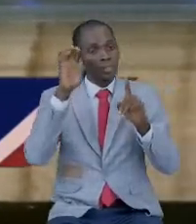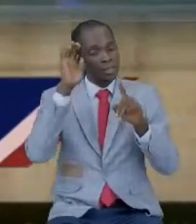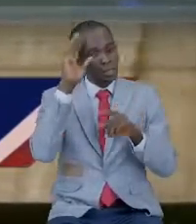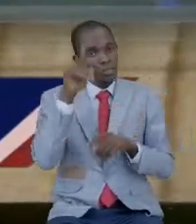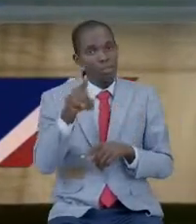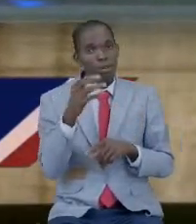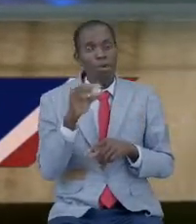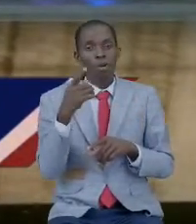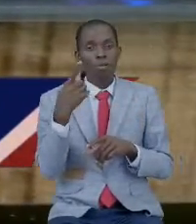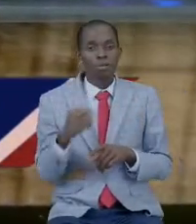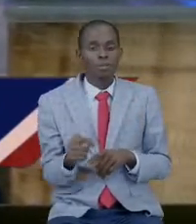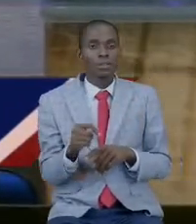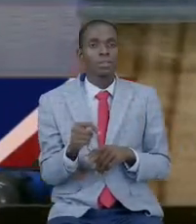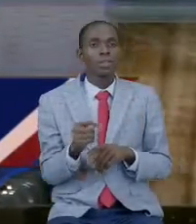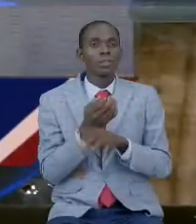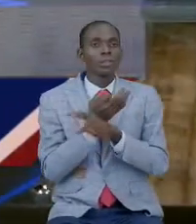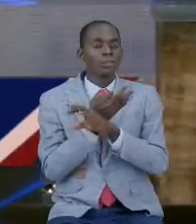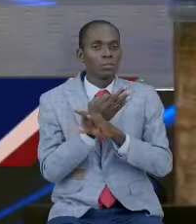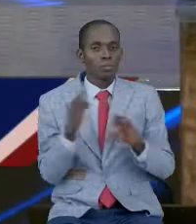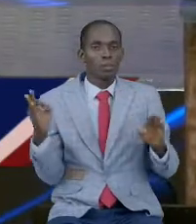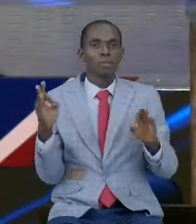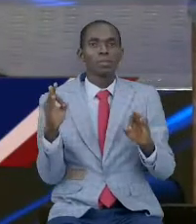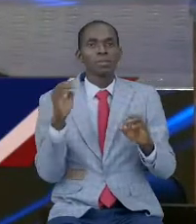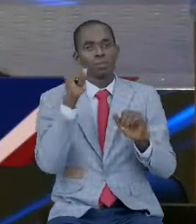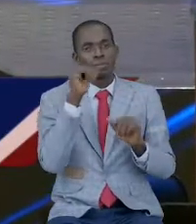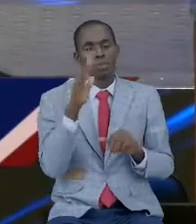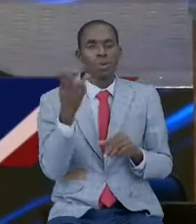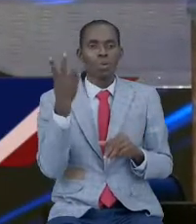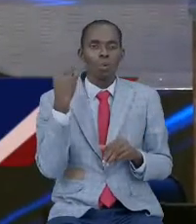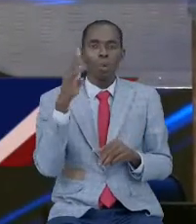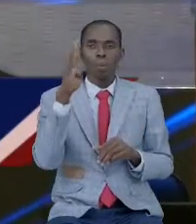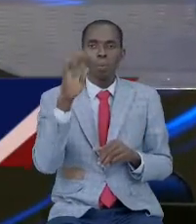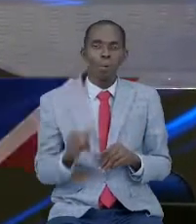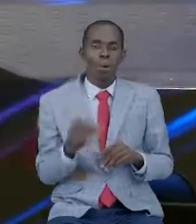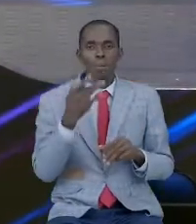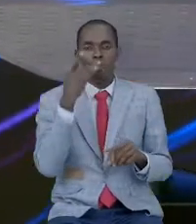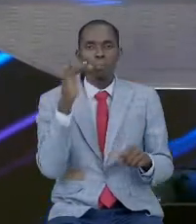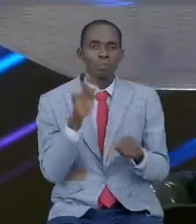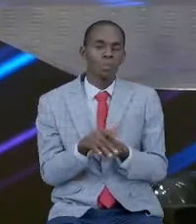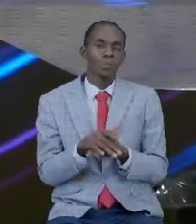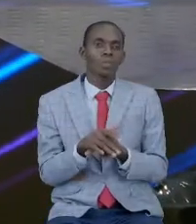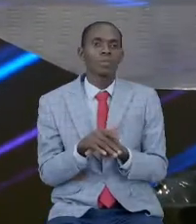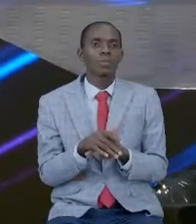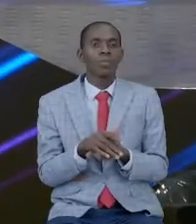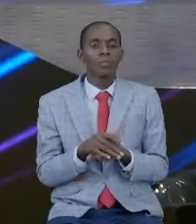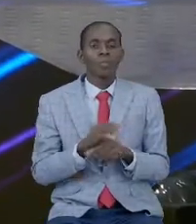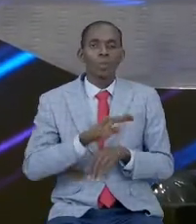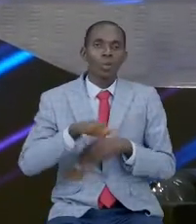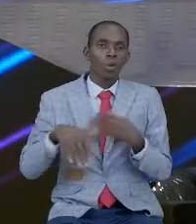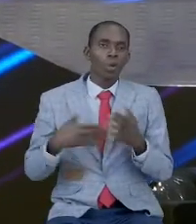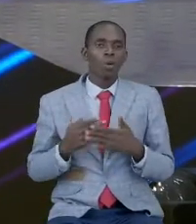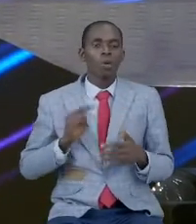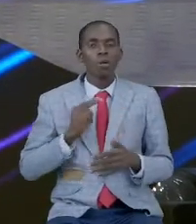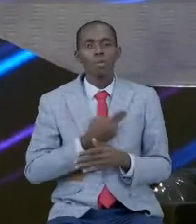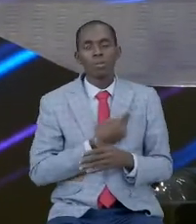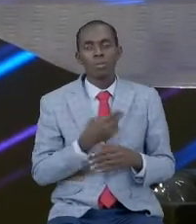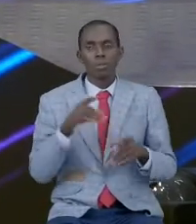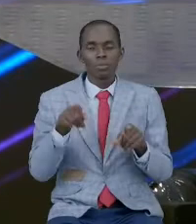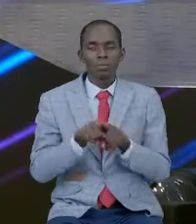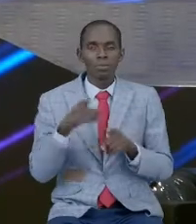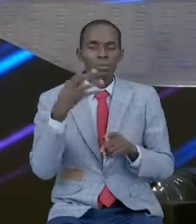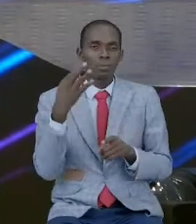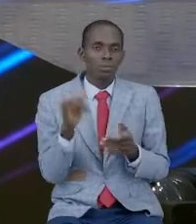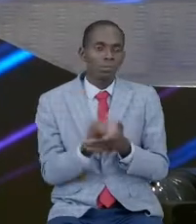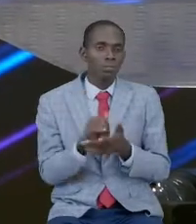woman was by promise. All of us, like that first son of